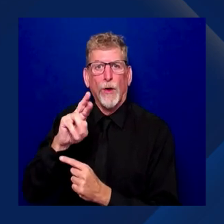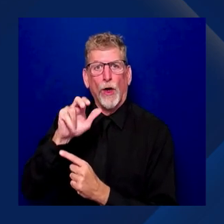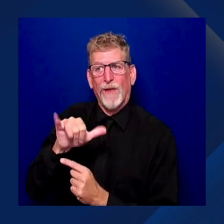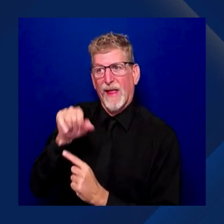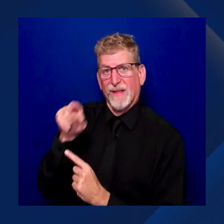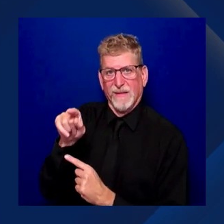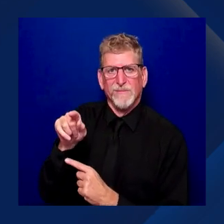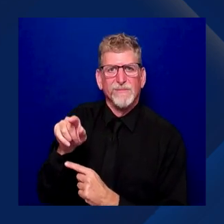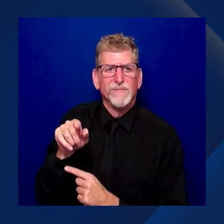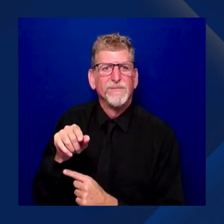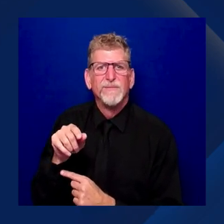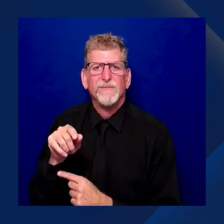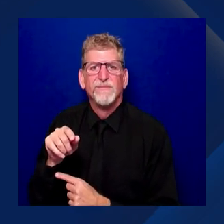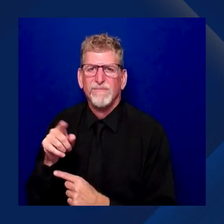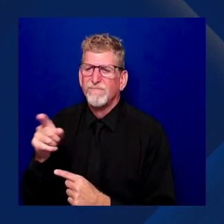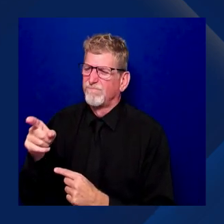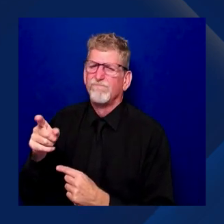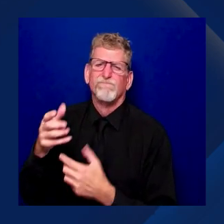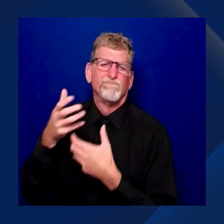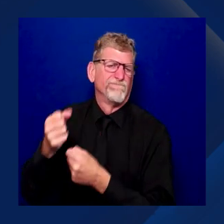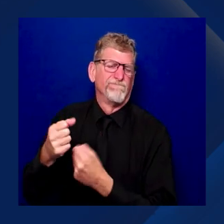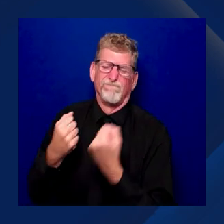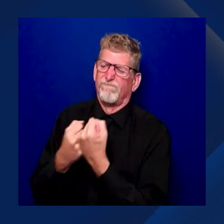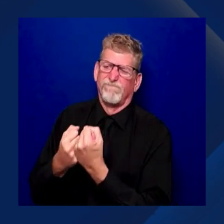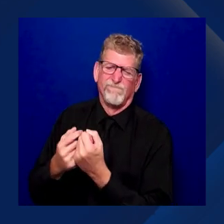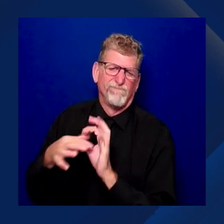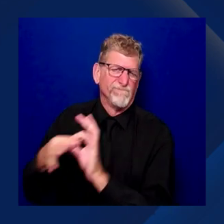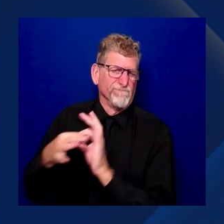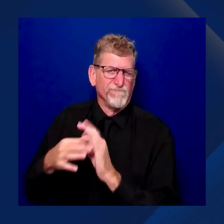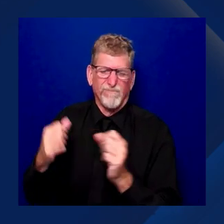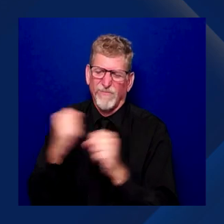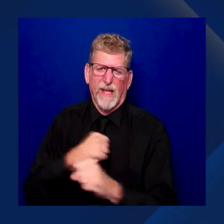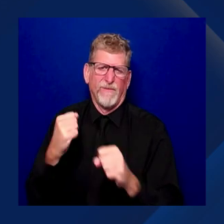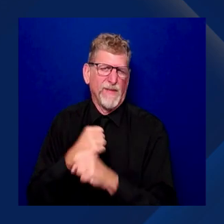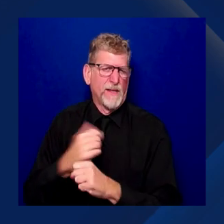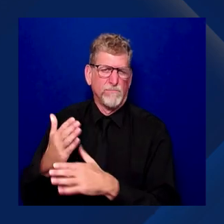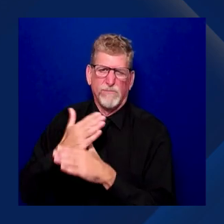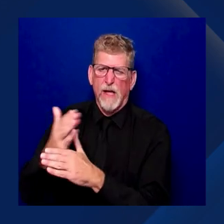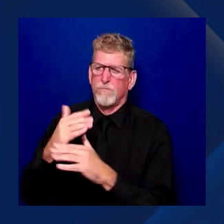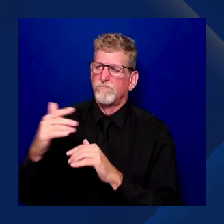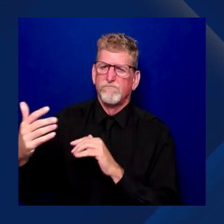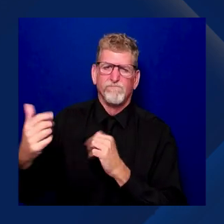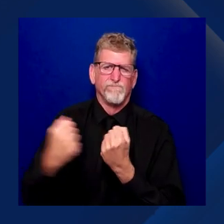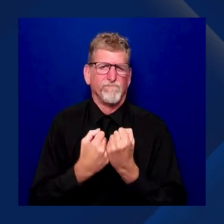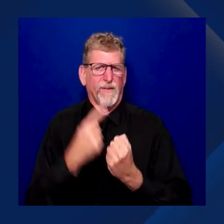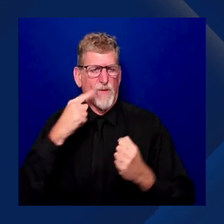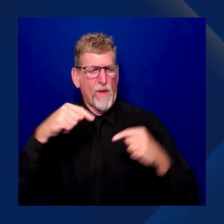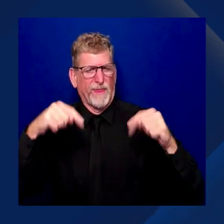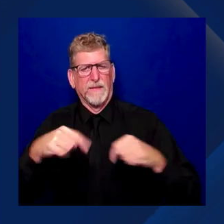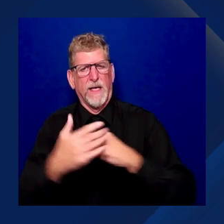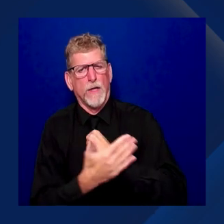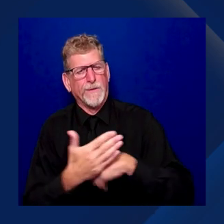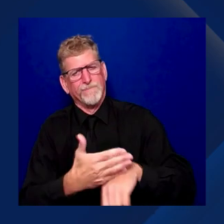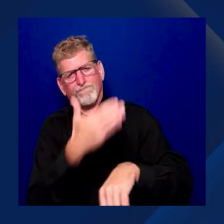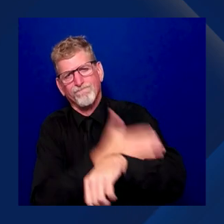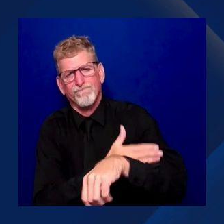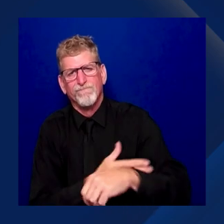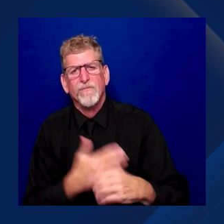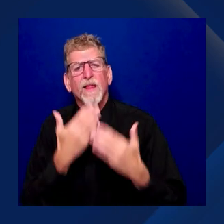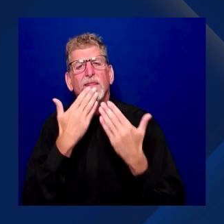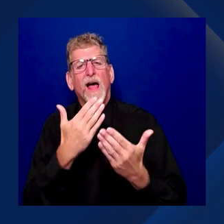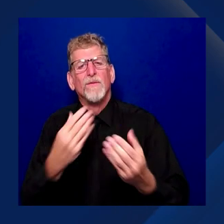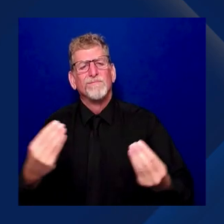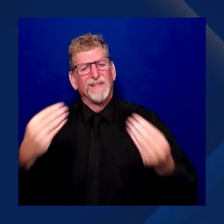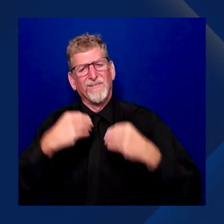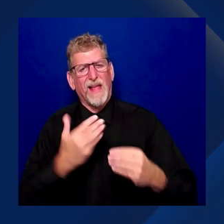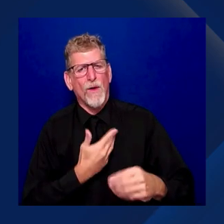in Pierce County. Thank you for allowing me to share a bit about our work, and thanks for allowing me to join today.